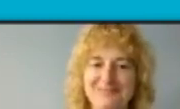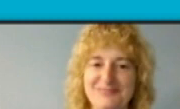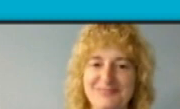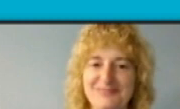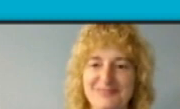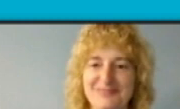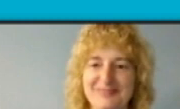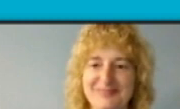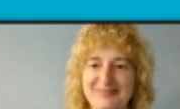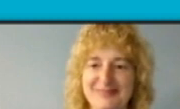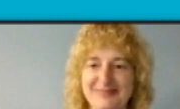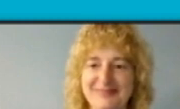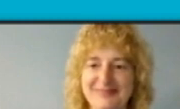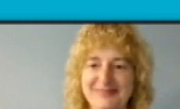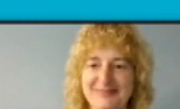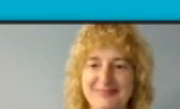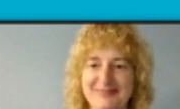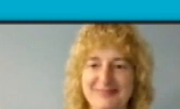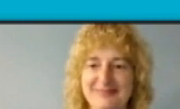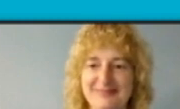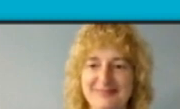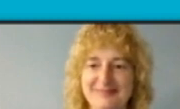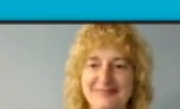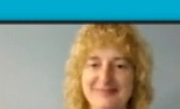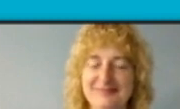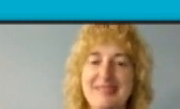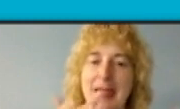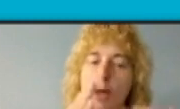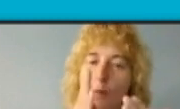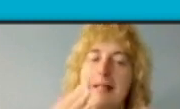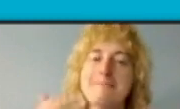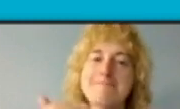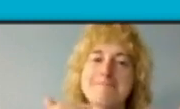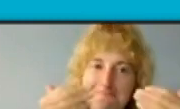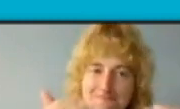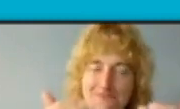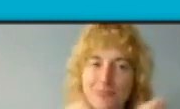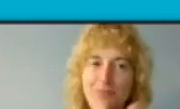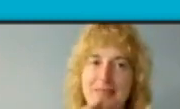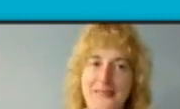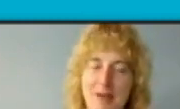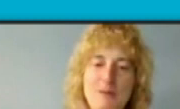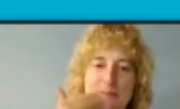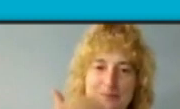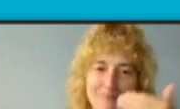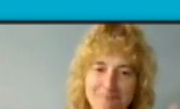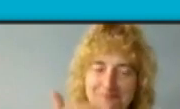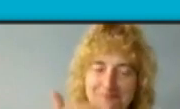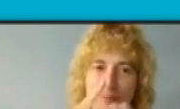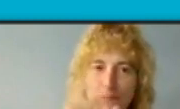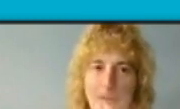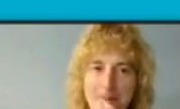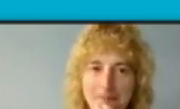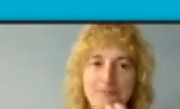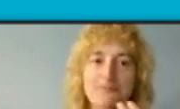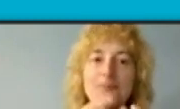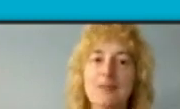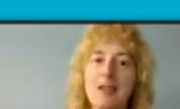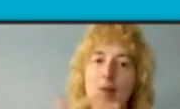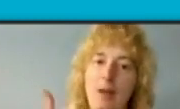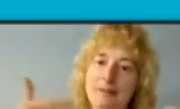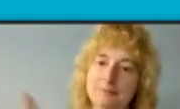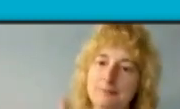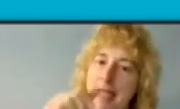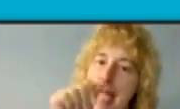Thank you, as always. So we're going to move forward with our program, and I'm so happy to introduce to you April Valoran, who is